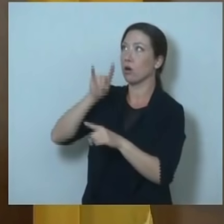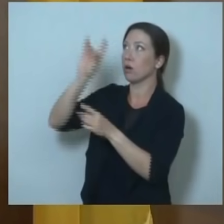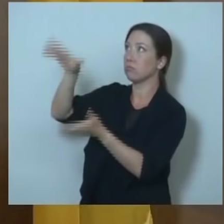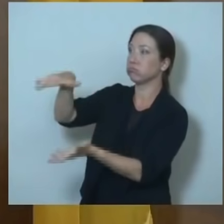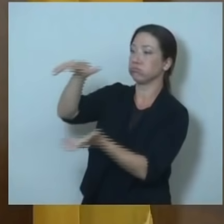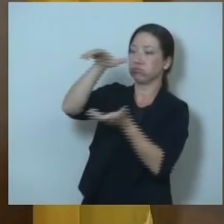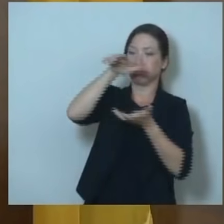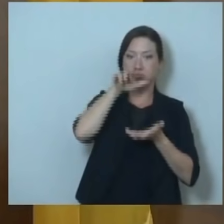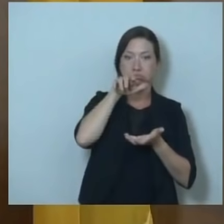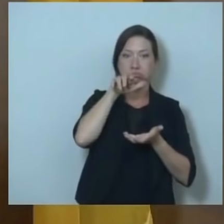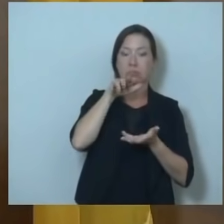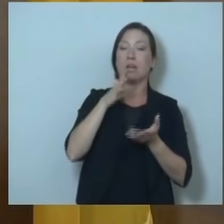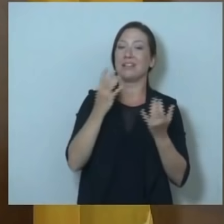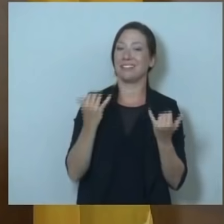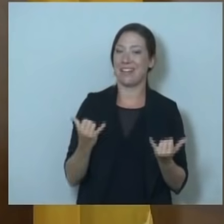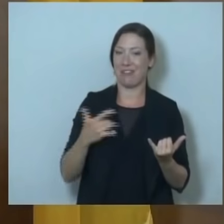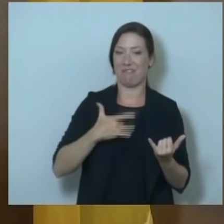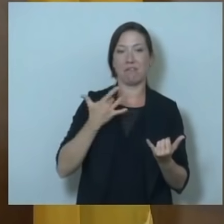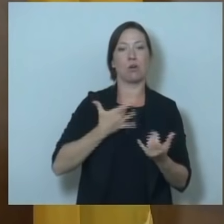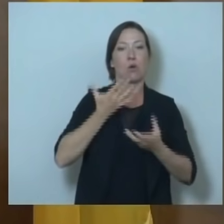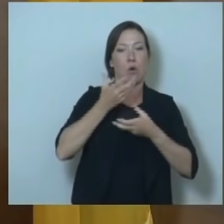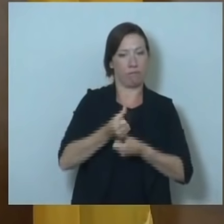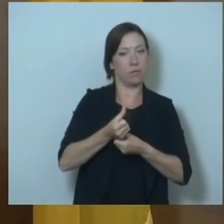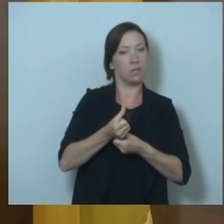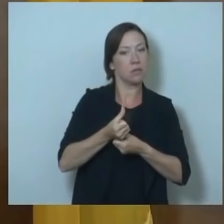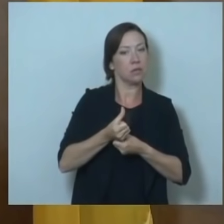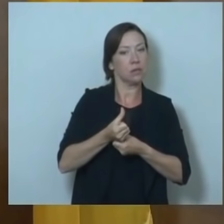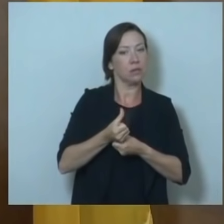of confidence that we are